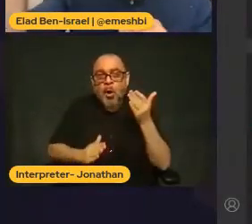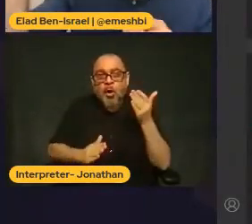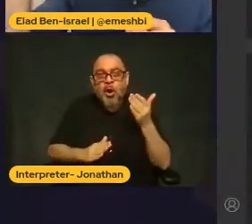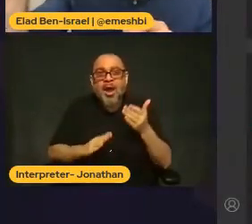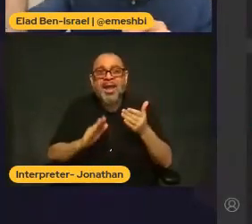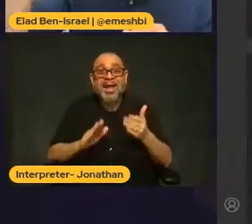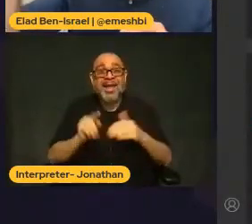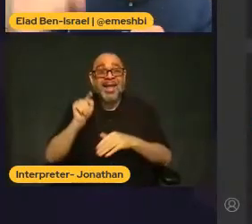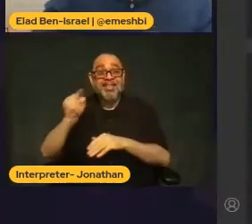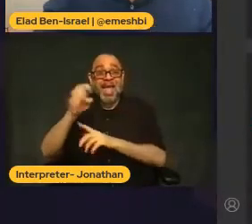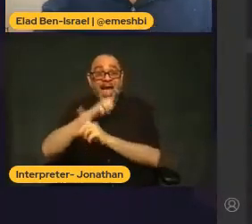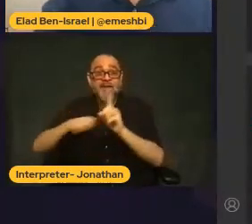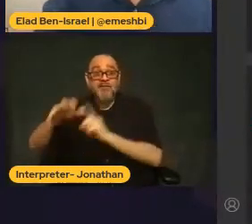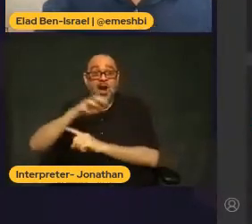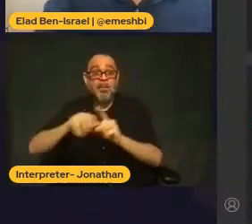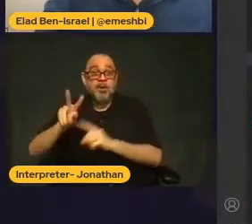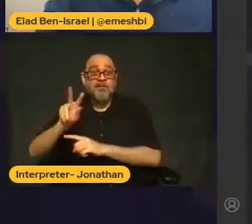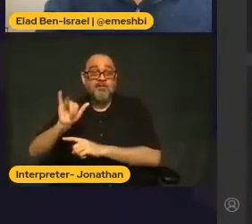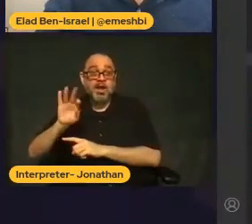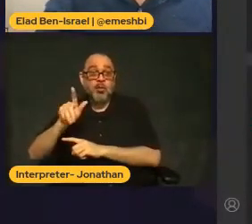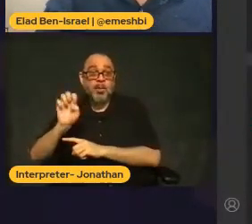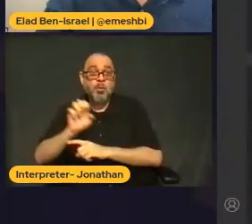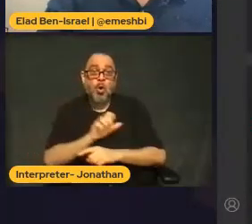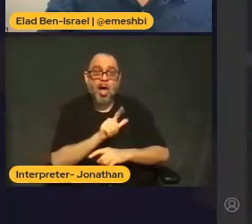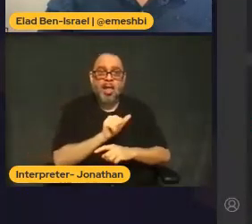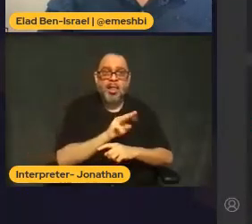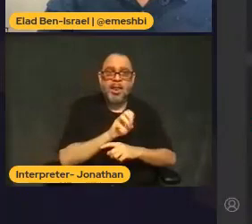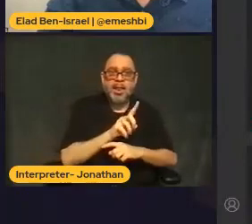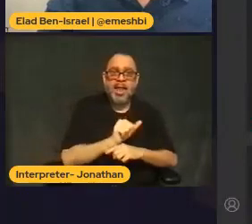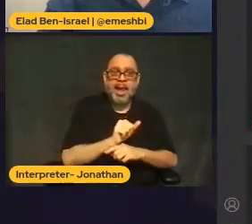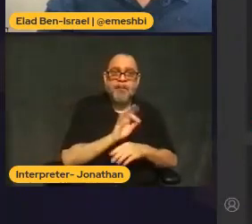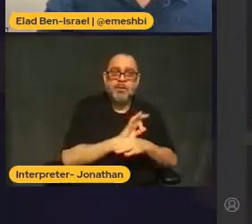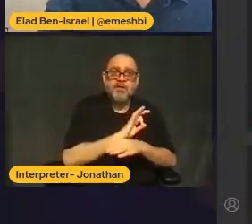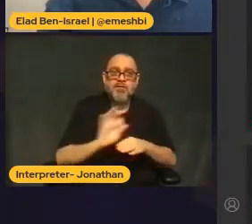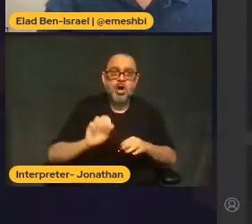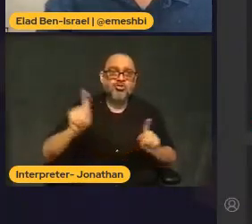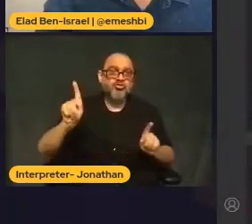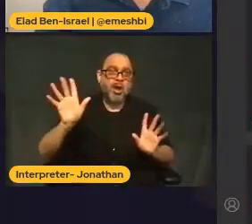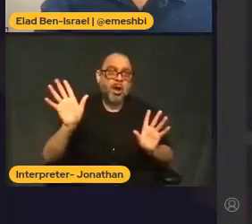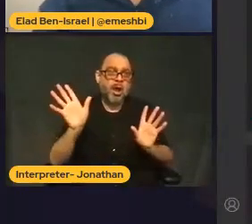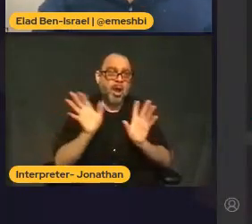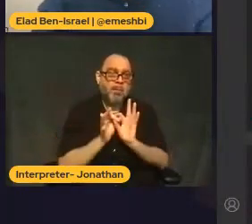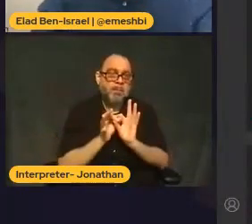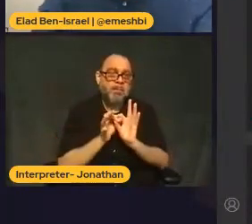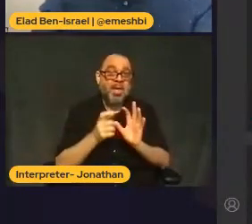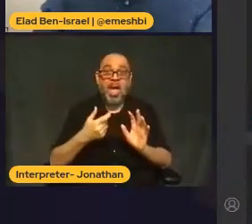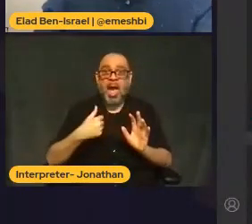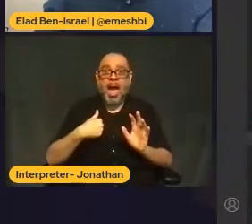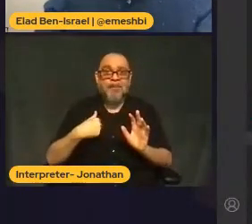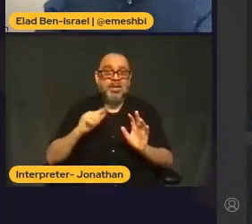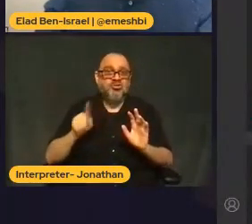this environment variable to my Lambda function. And so I'm just going to do it real fast because I'm really